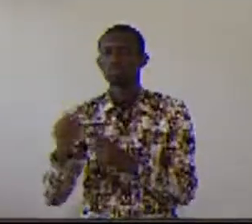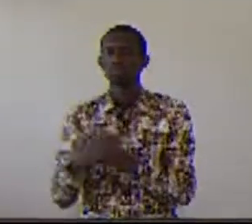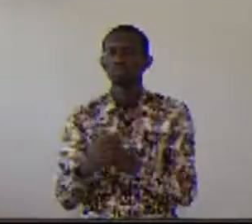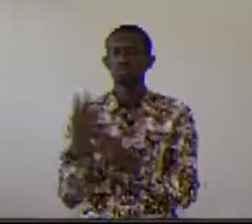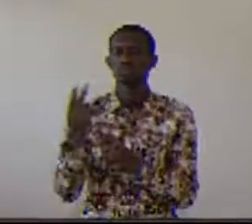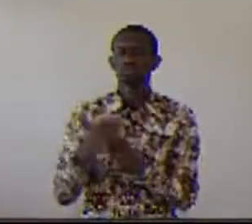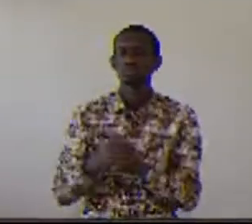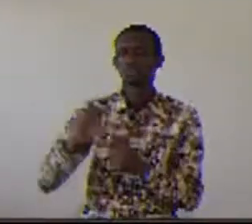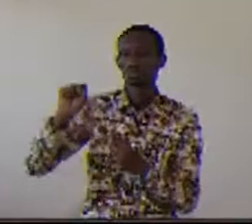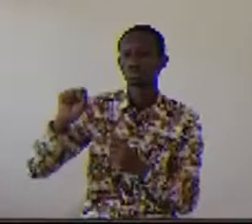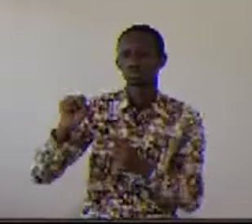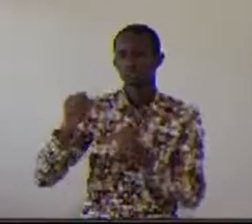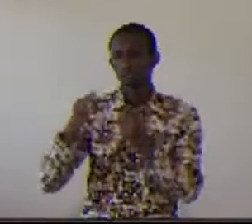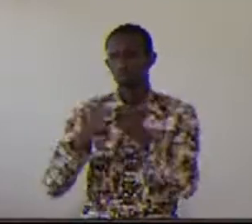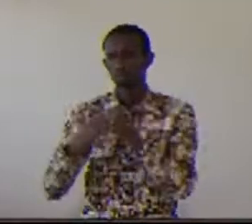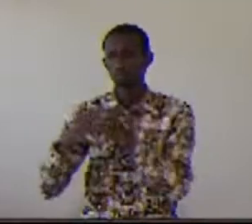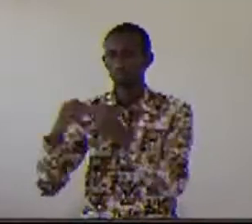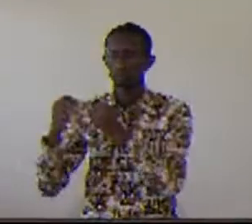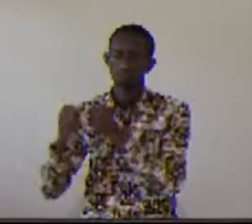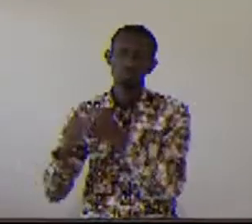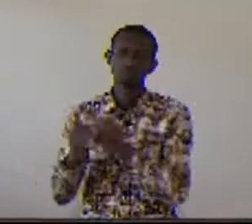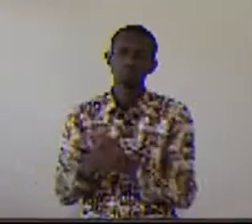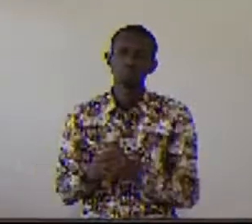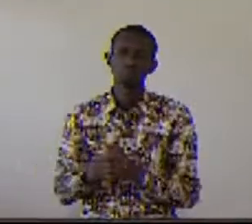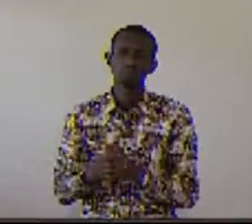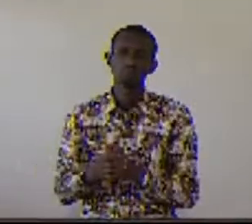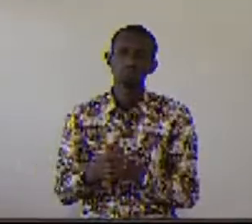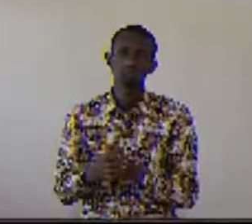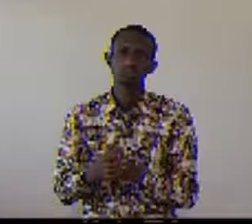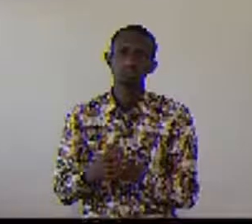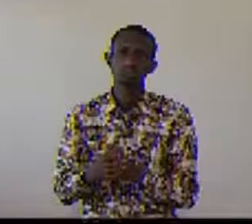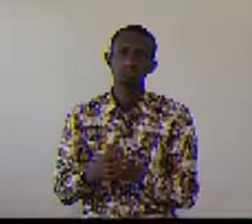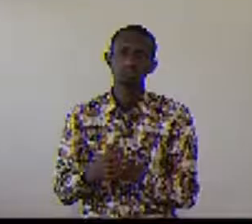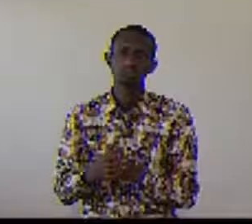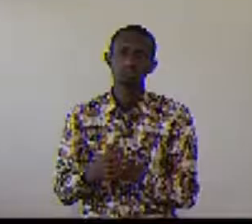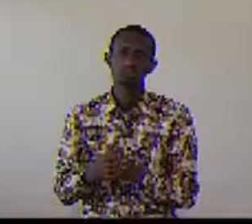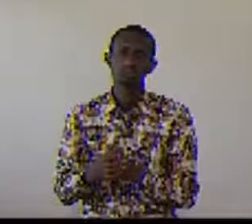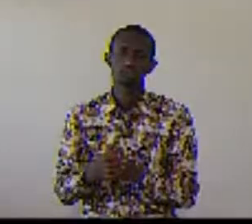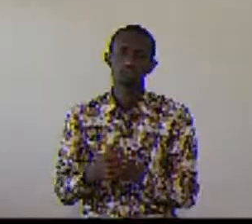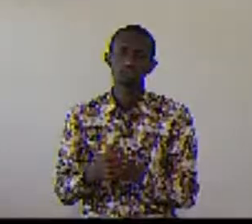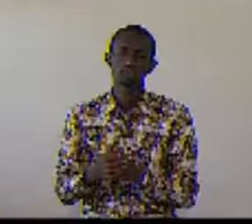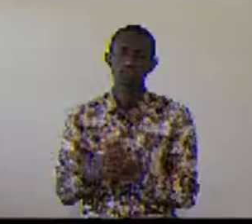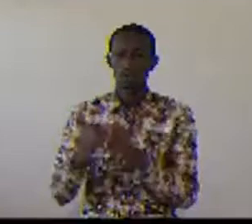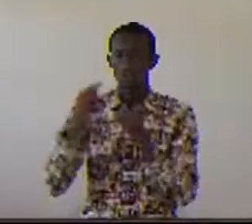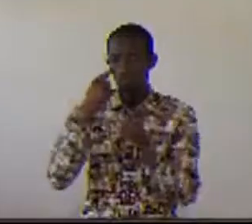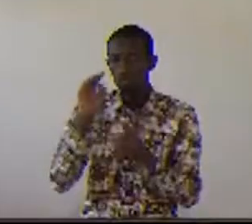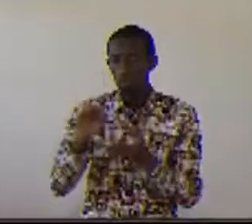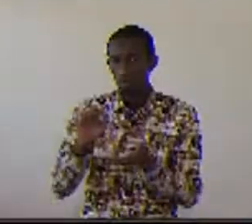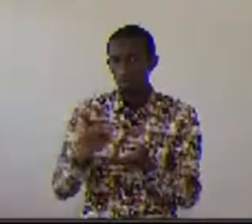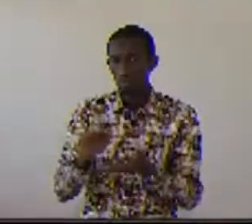You see what we have seen and explained there. And when you move down the group,